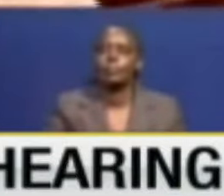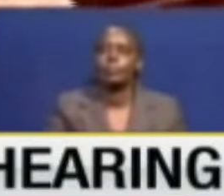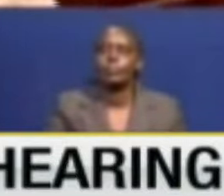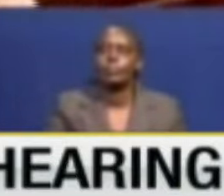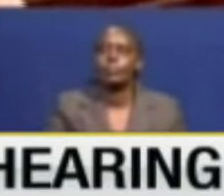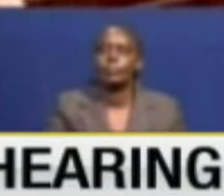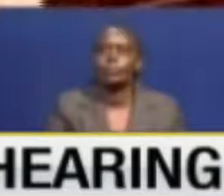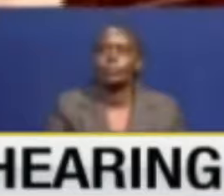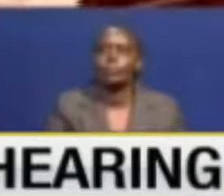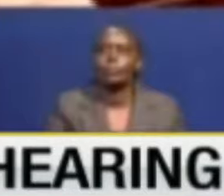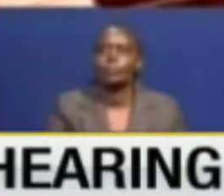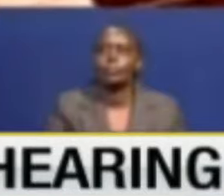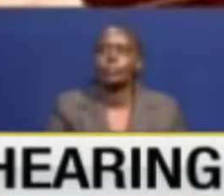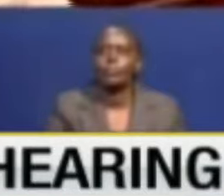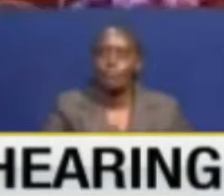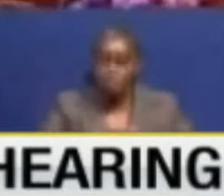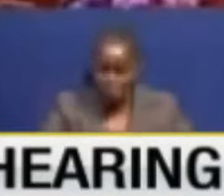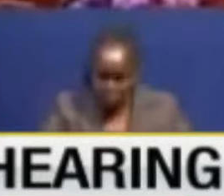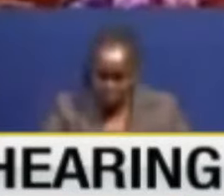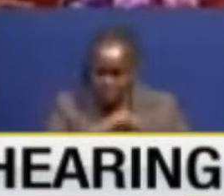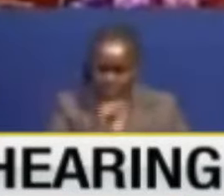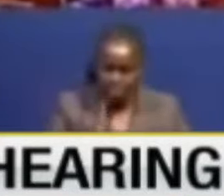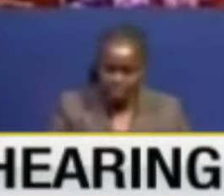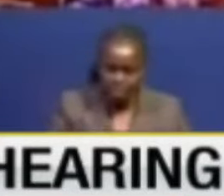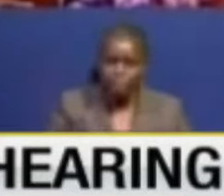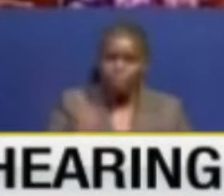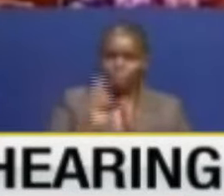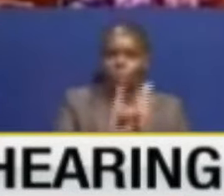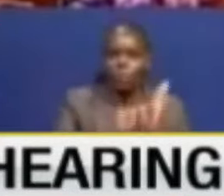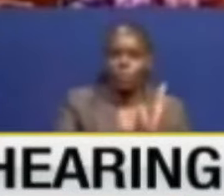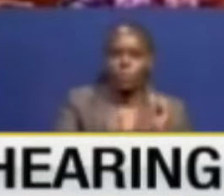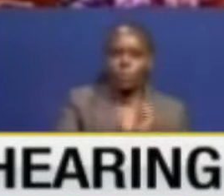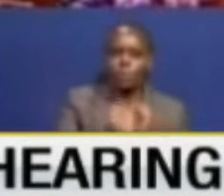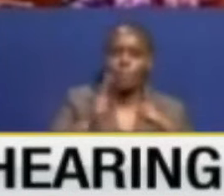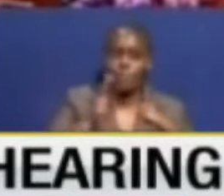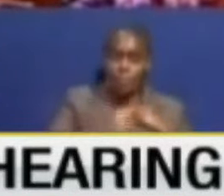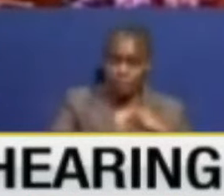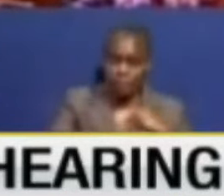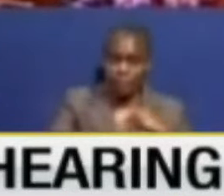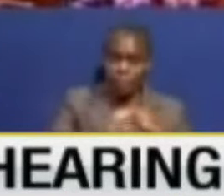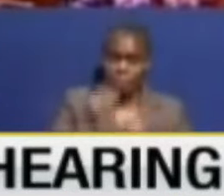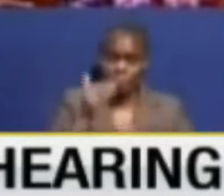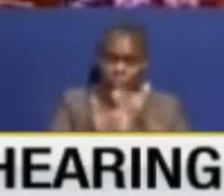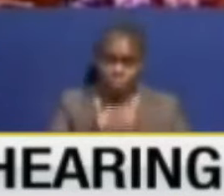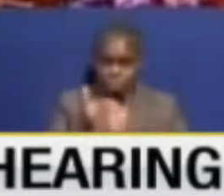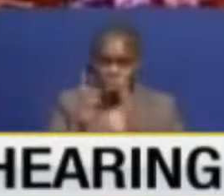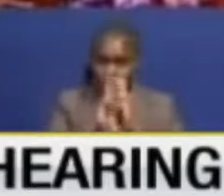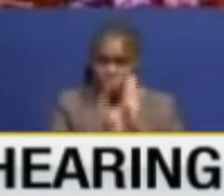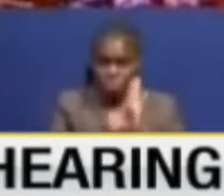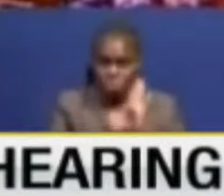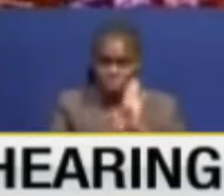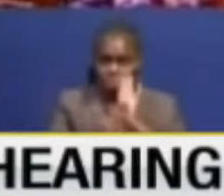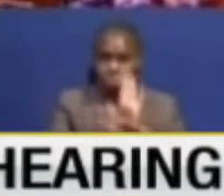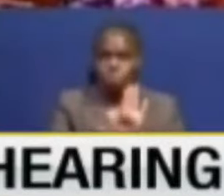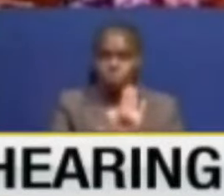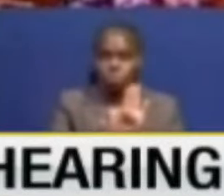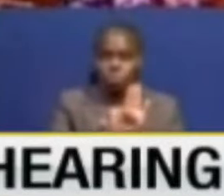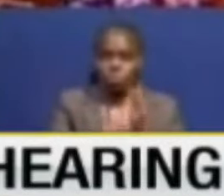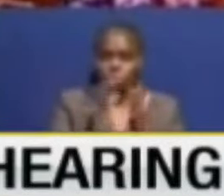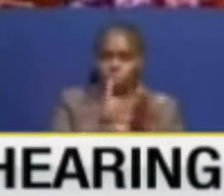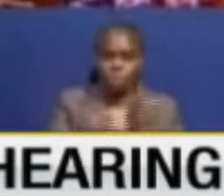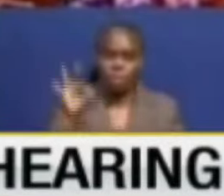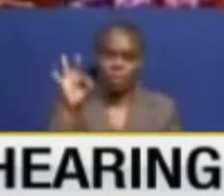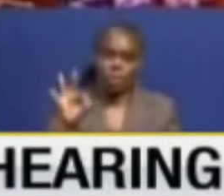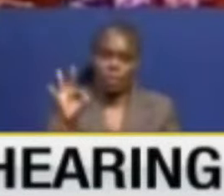Now, Honorable Senators, pursuant to Rule 17 of the Rules of Procedure, as contained in the third schedule to